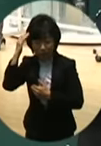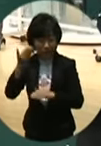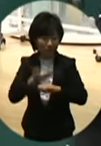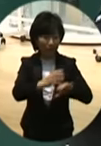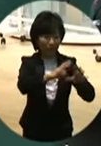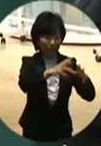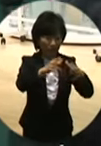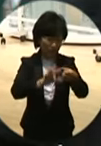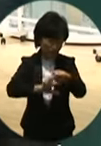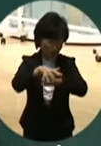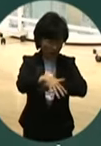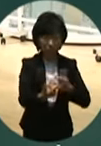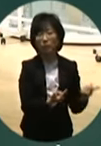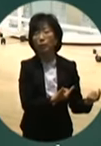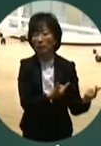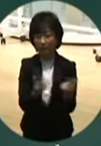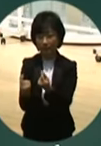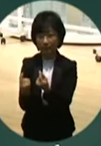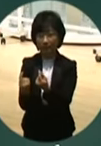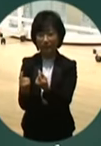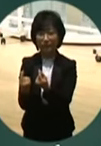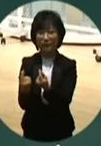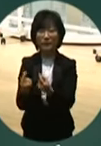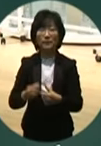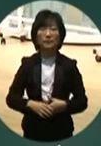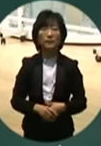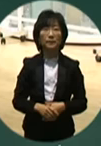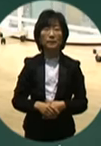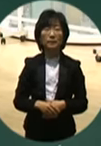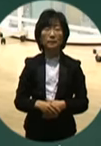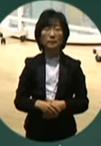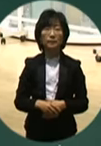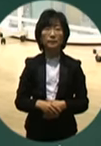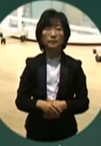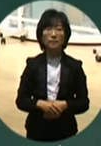as the spiritual problems all over the world.